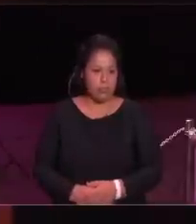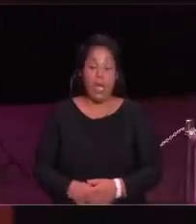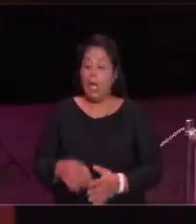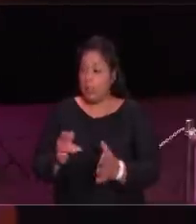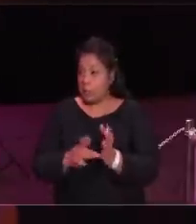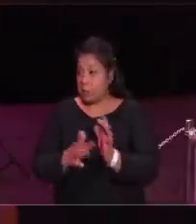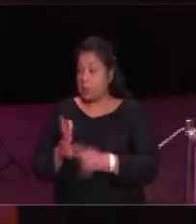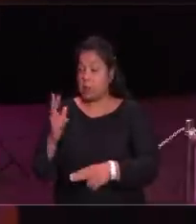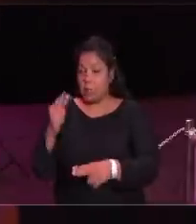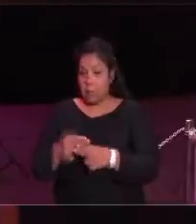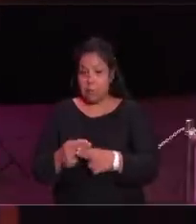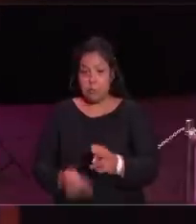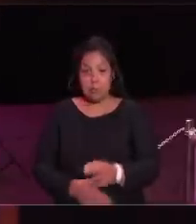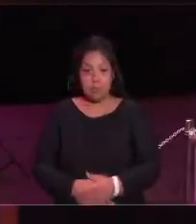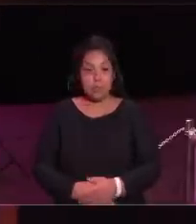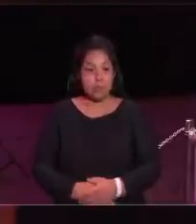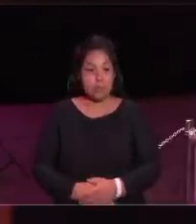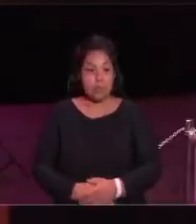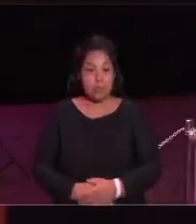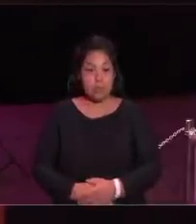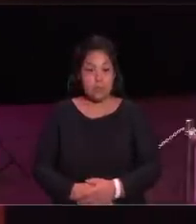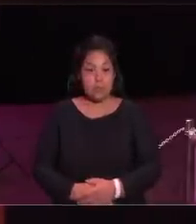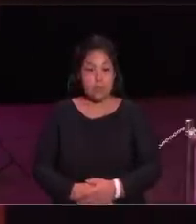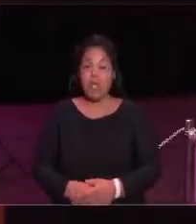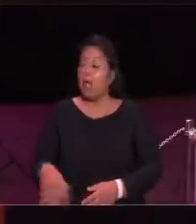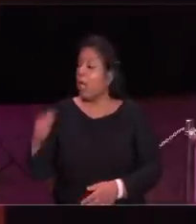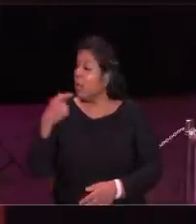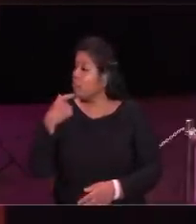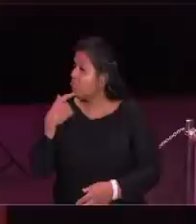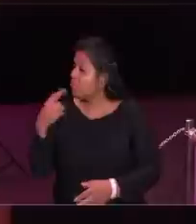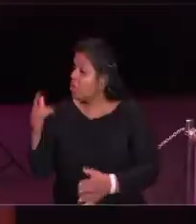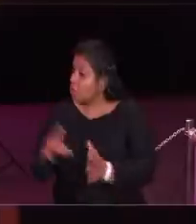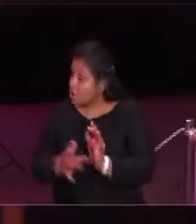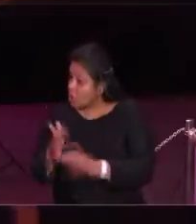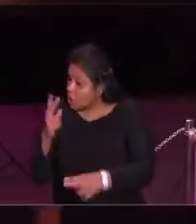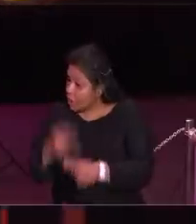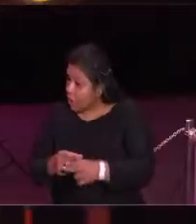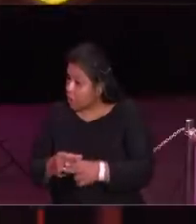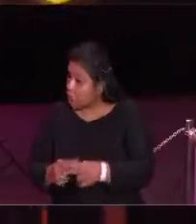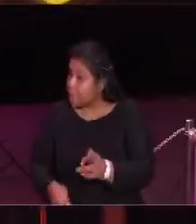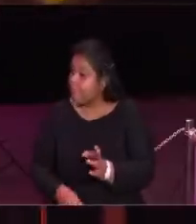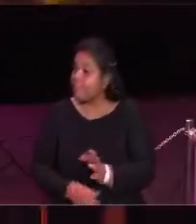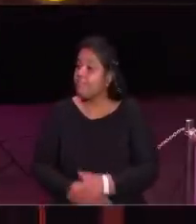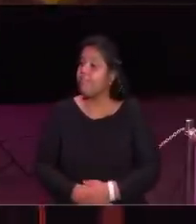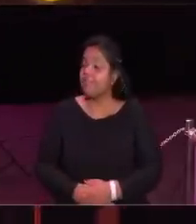In Jesus' name. I said, in Jesus' name.